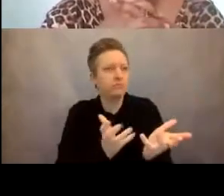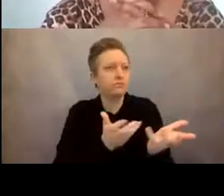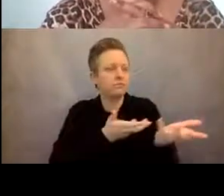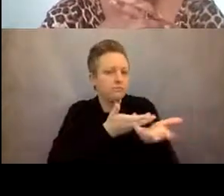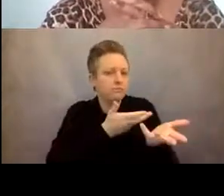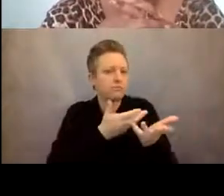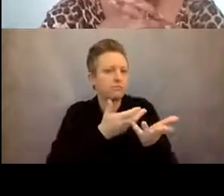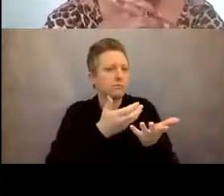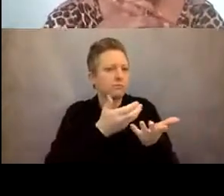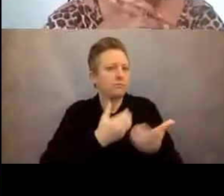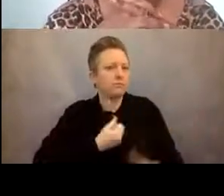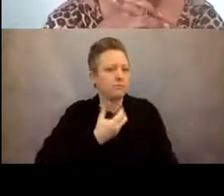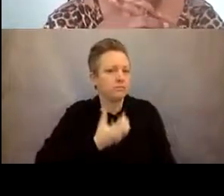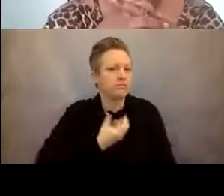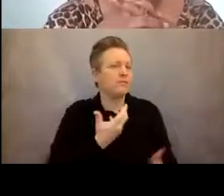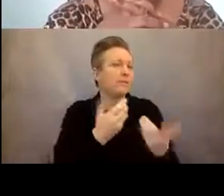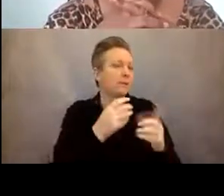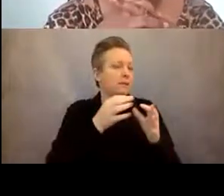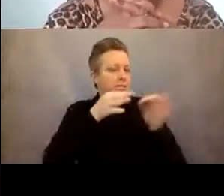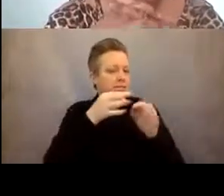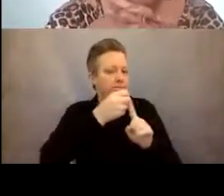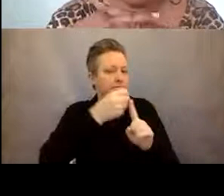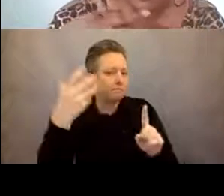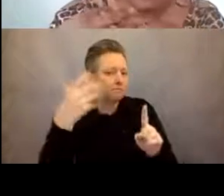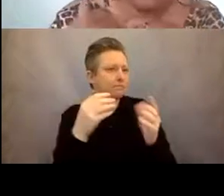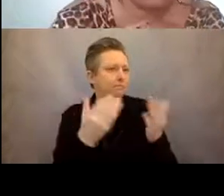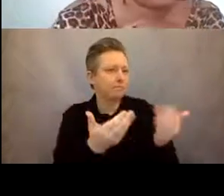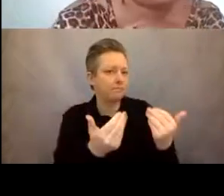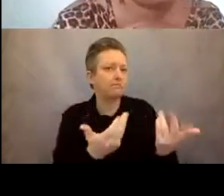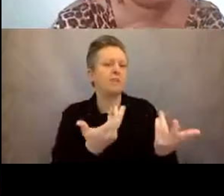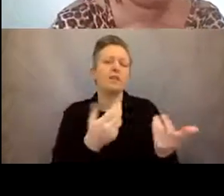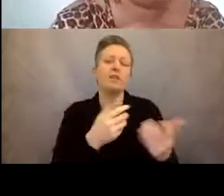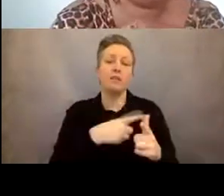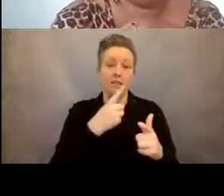some modeling and do some accountability and support as well.